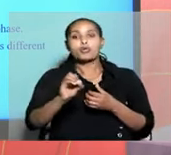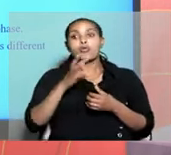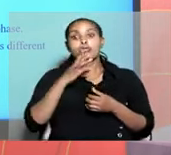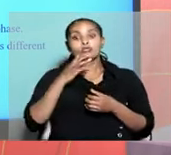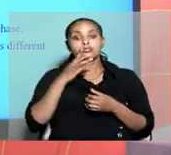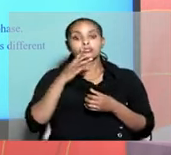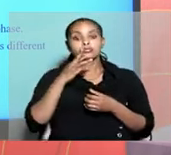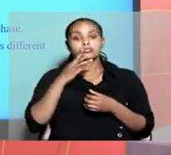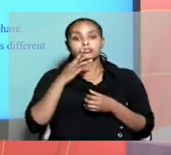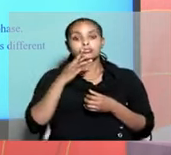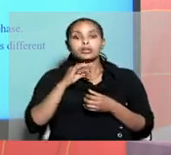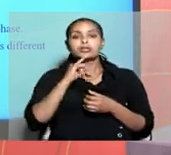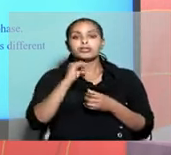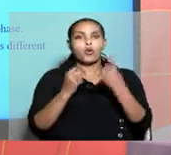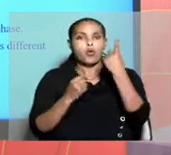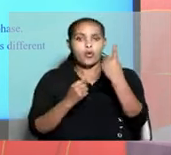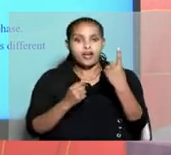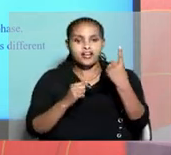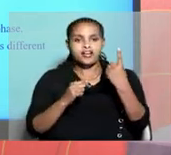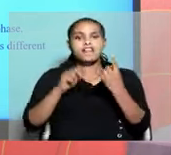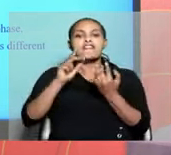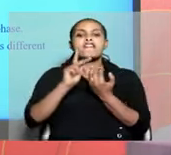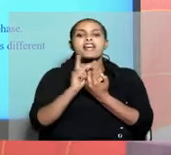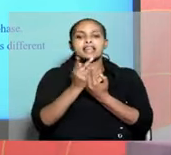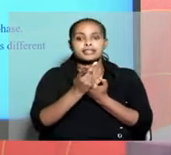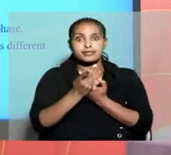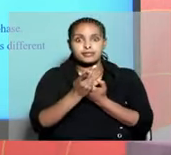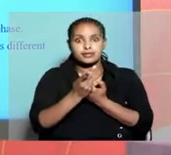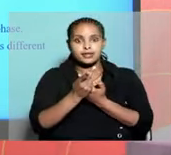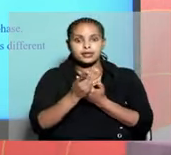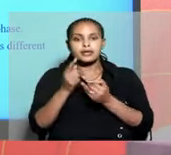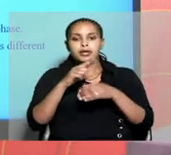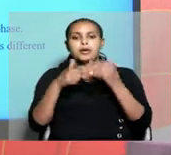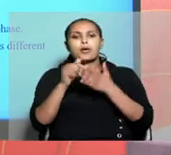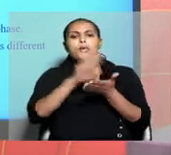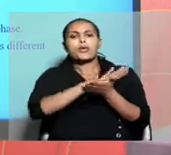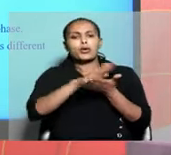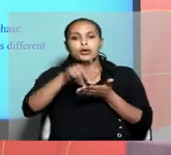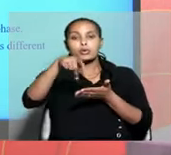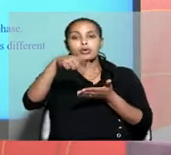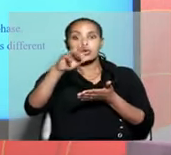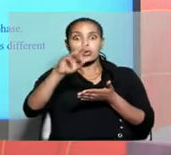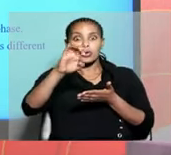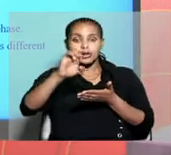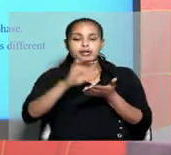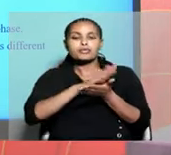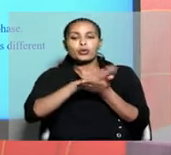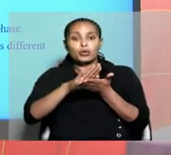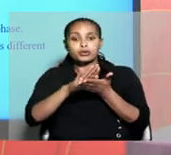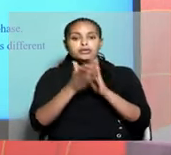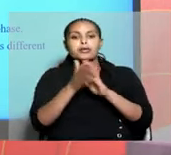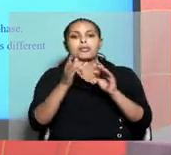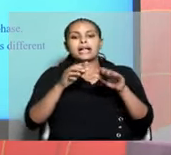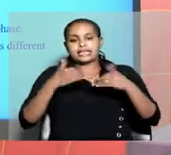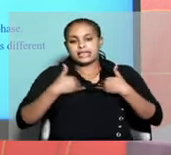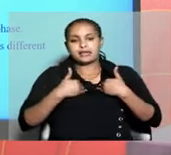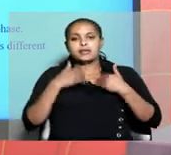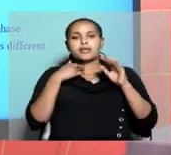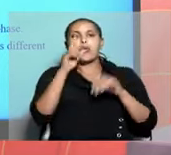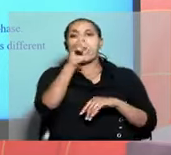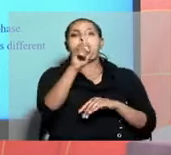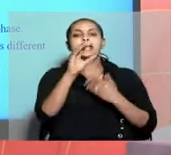Liquid is one phase. Therefore, pure substance present in one state